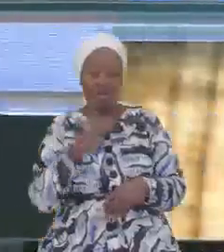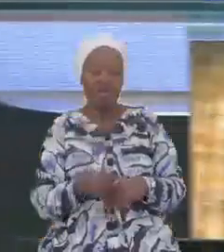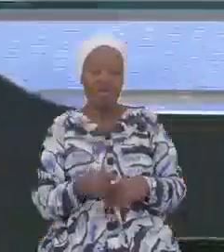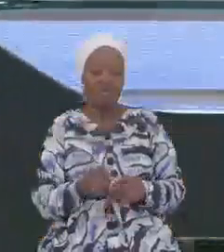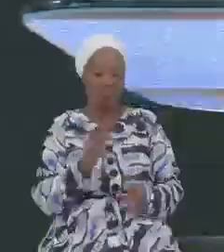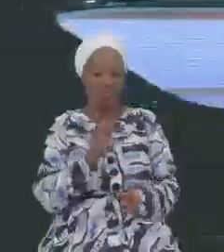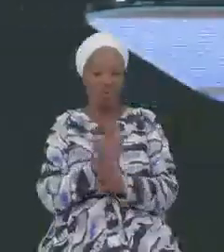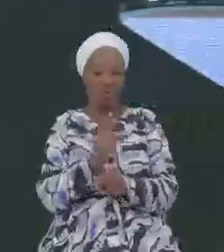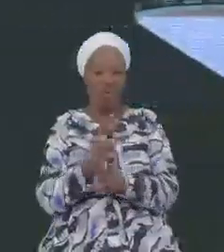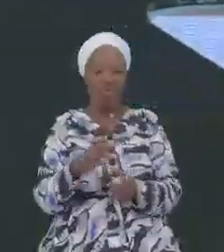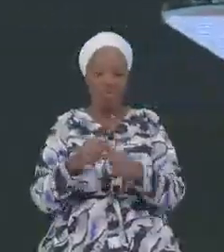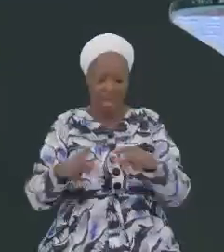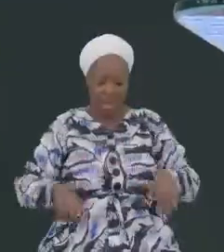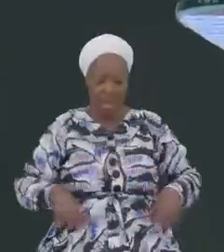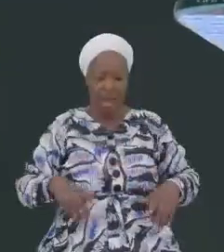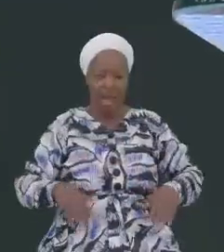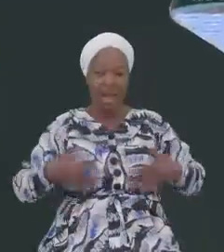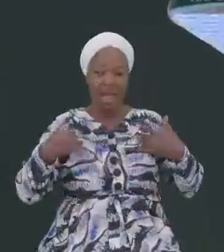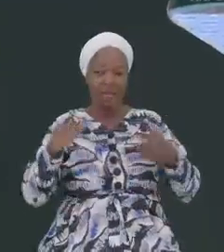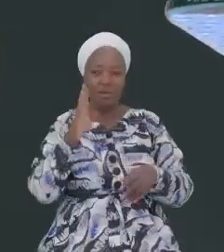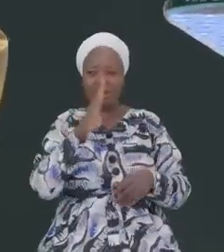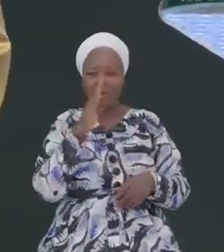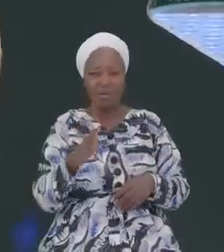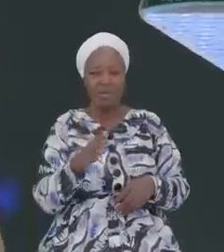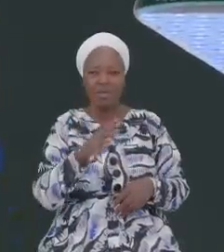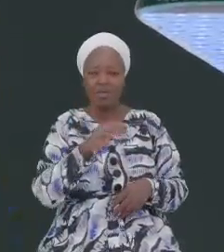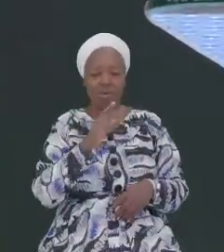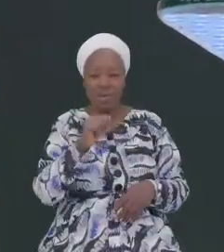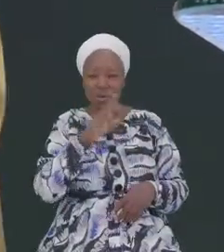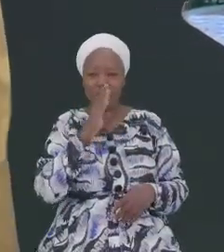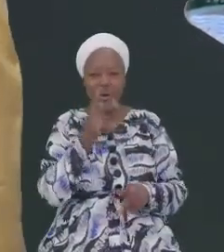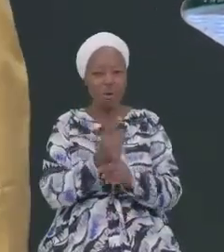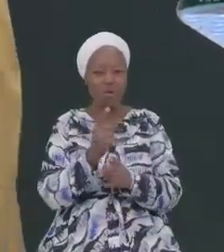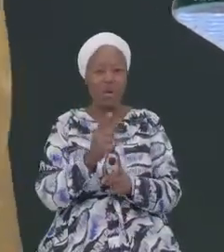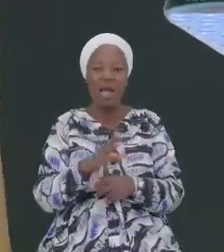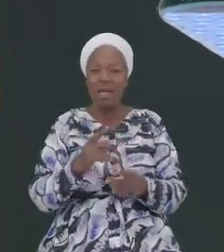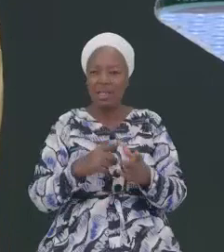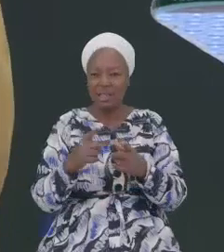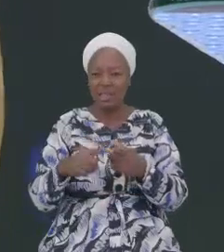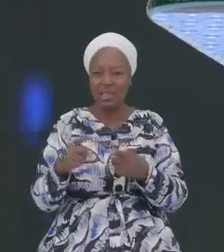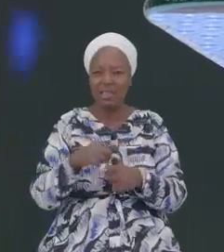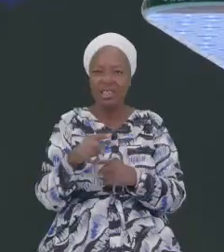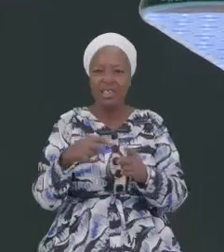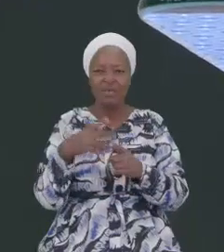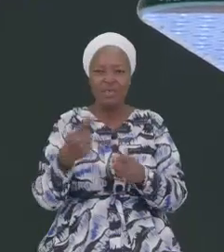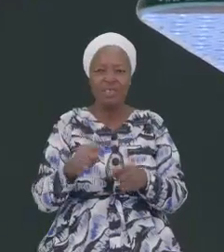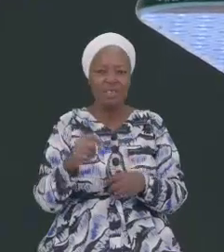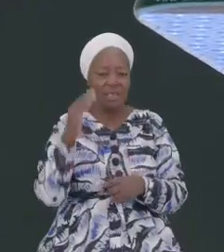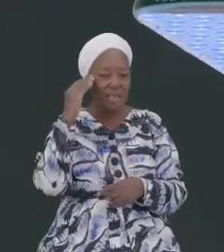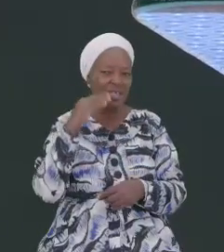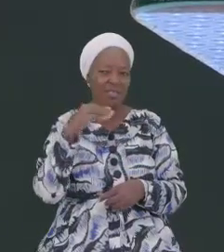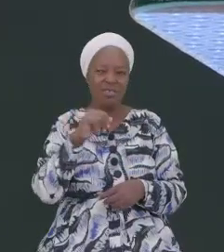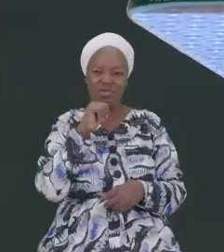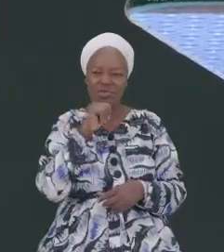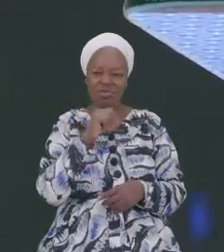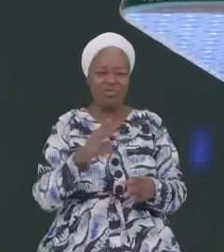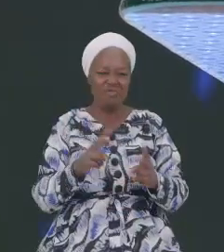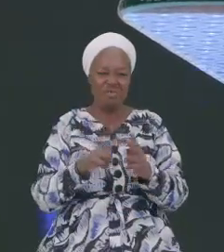life will be dull. If the head is kind of retarded,